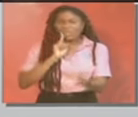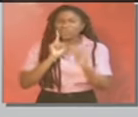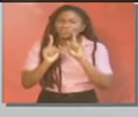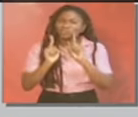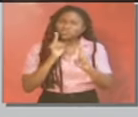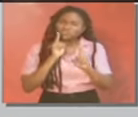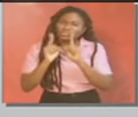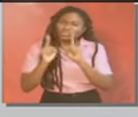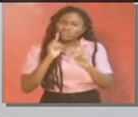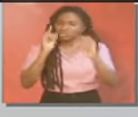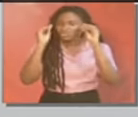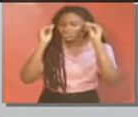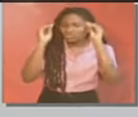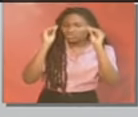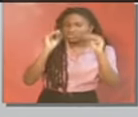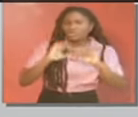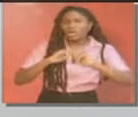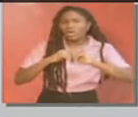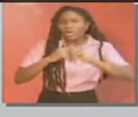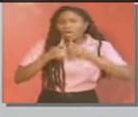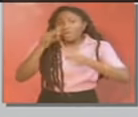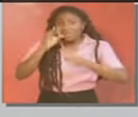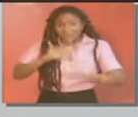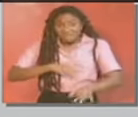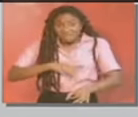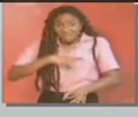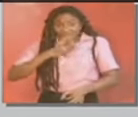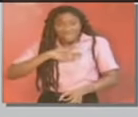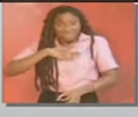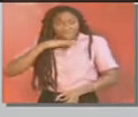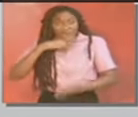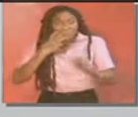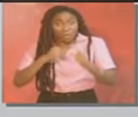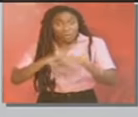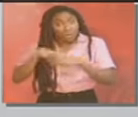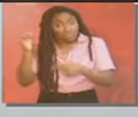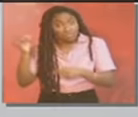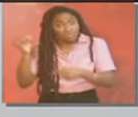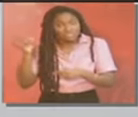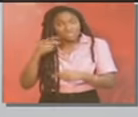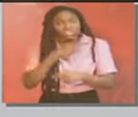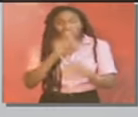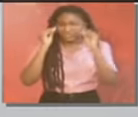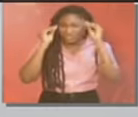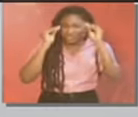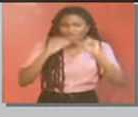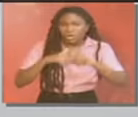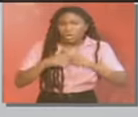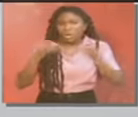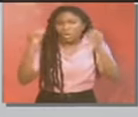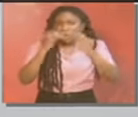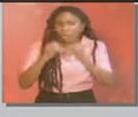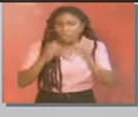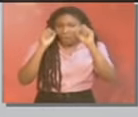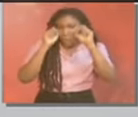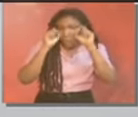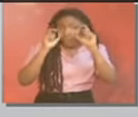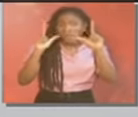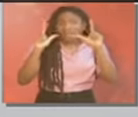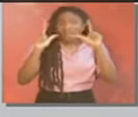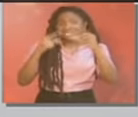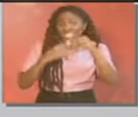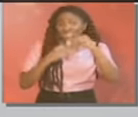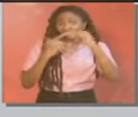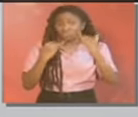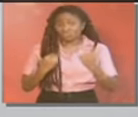coping mechanisms which will help to keep us vigilant, especially as we go into this upcoming